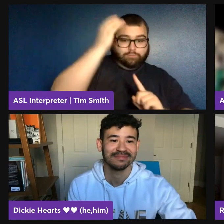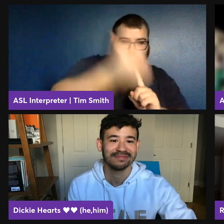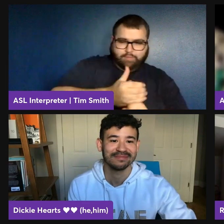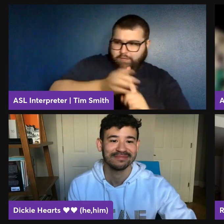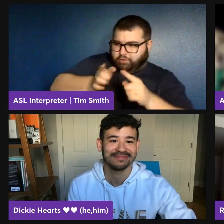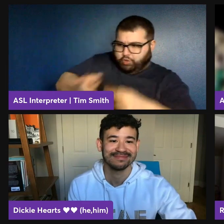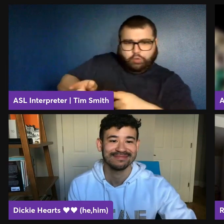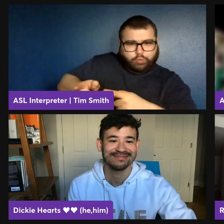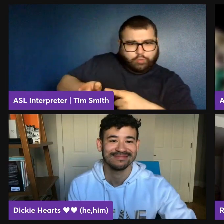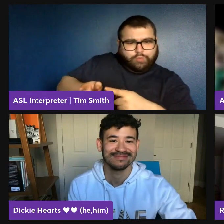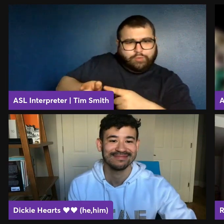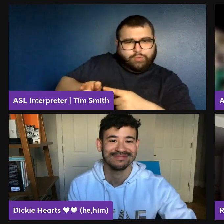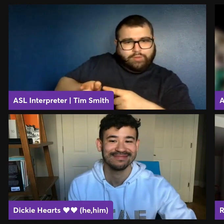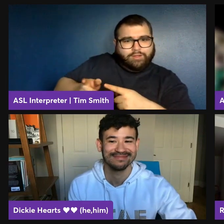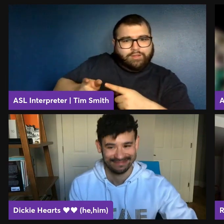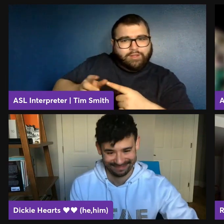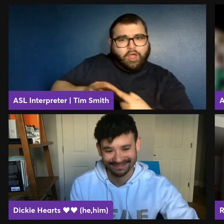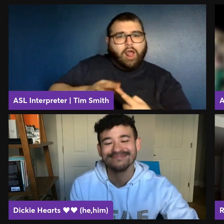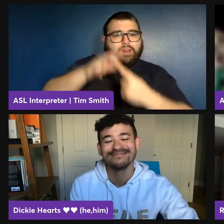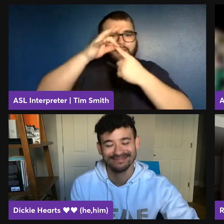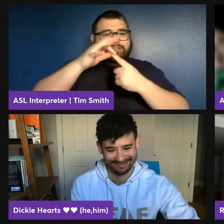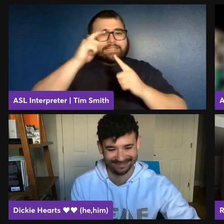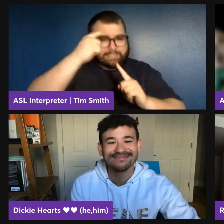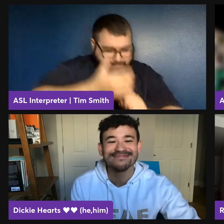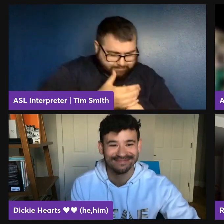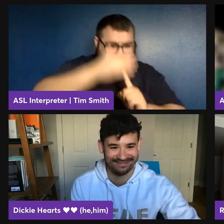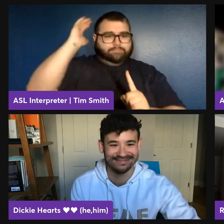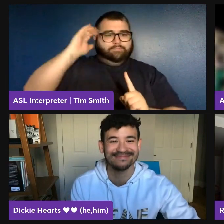does. Unless he's playing Dickie.